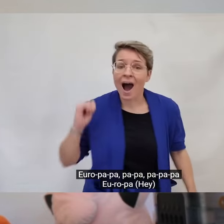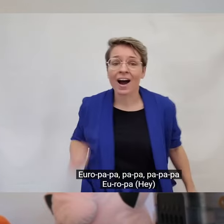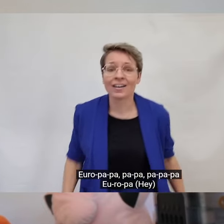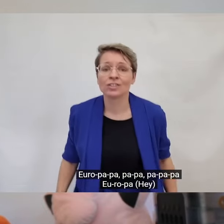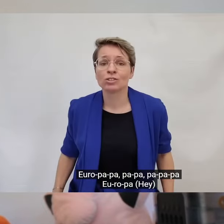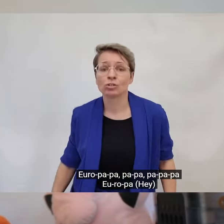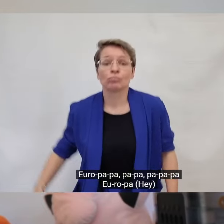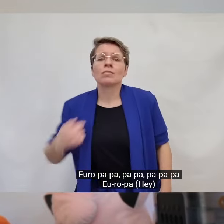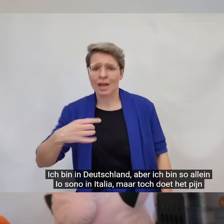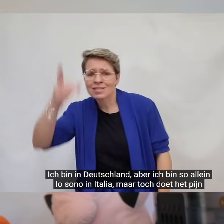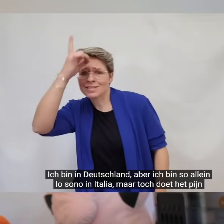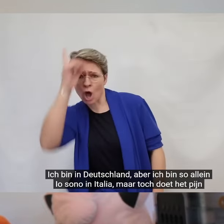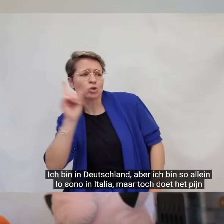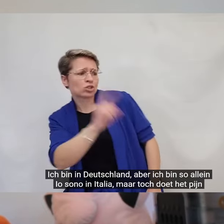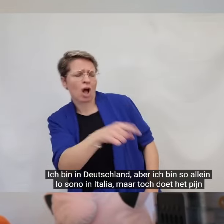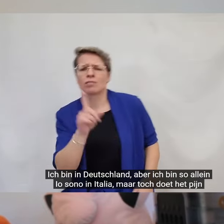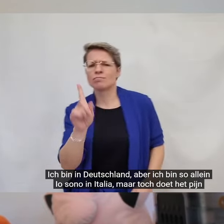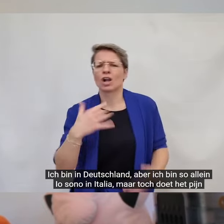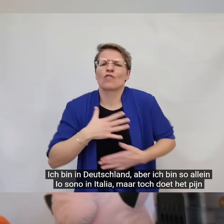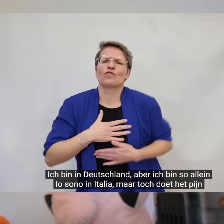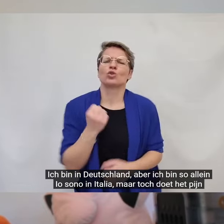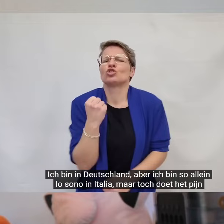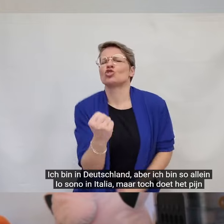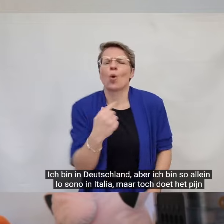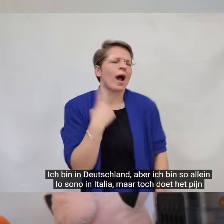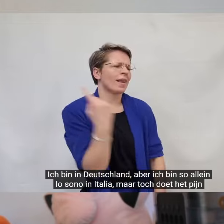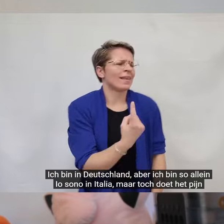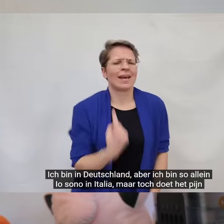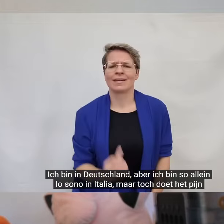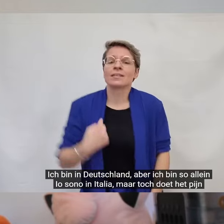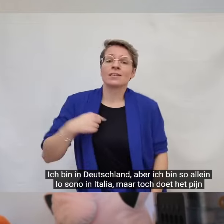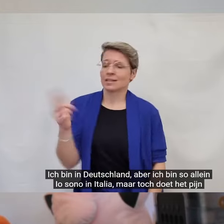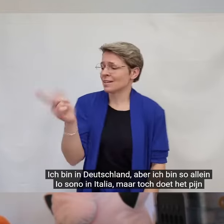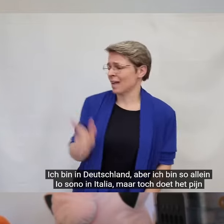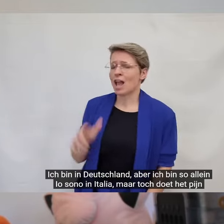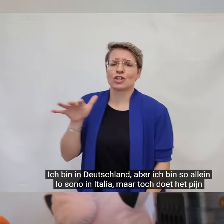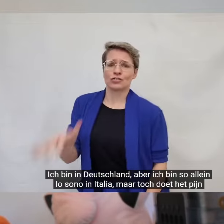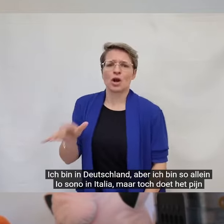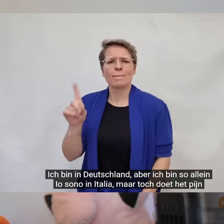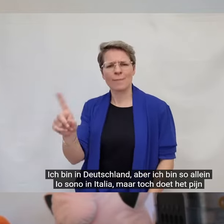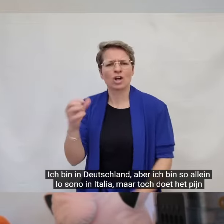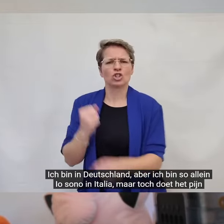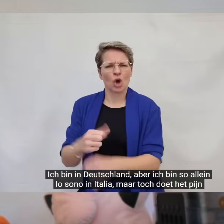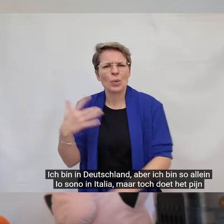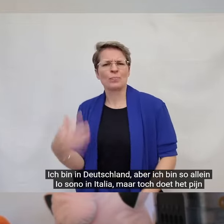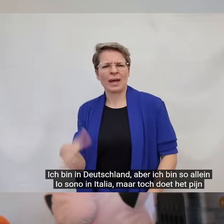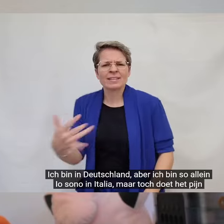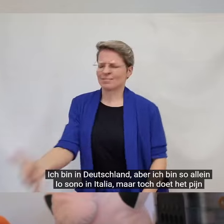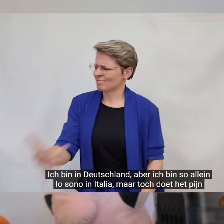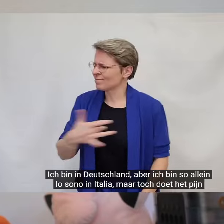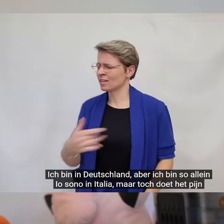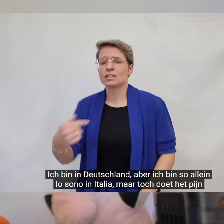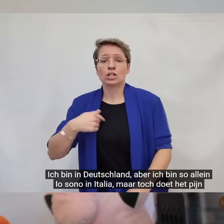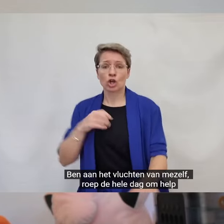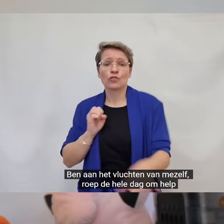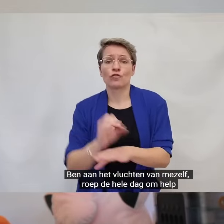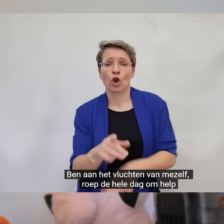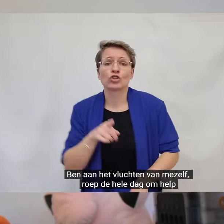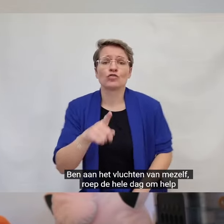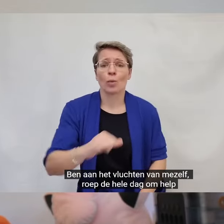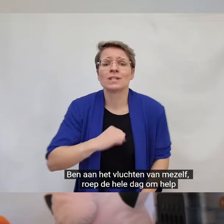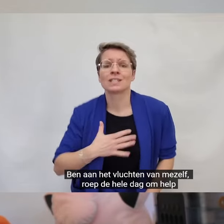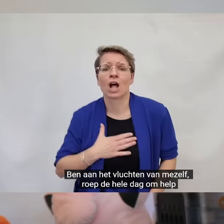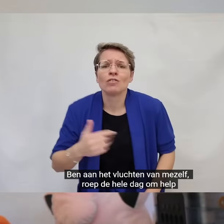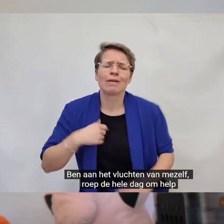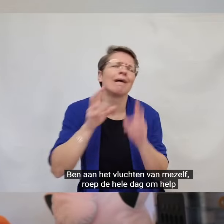it is so cool so duisland duisland en aan